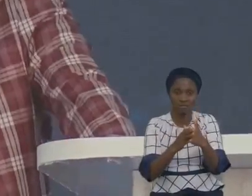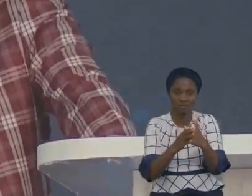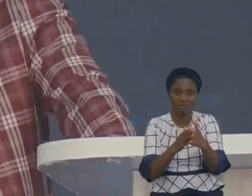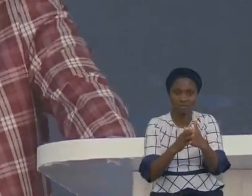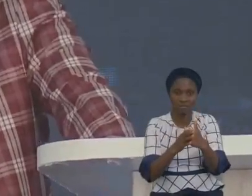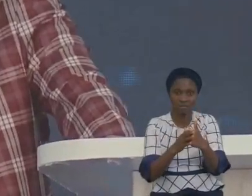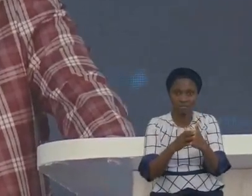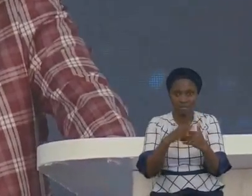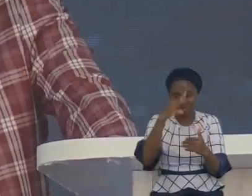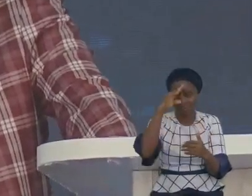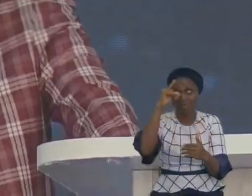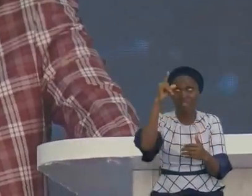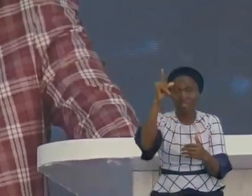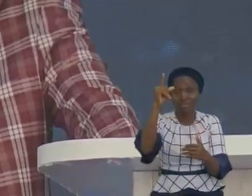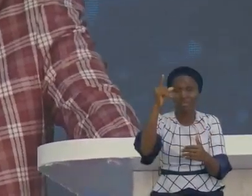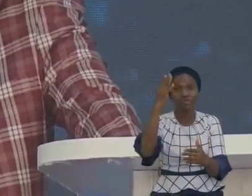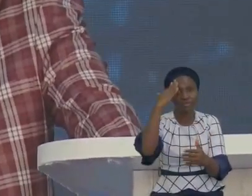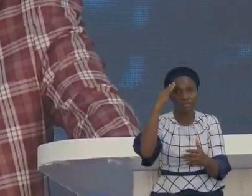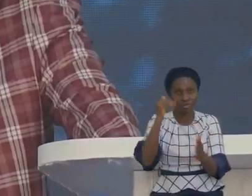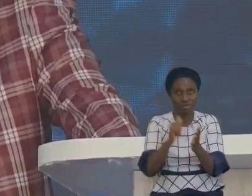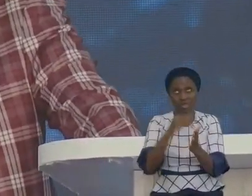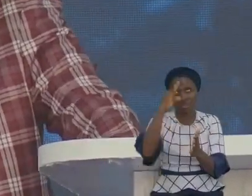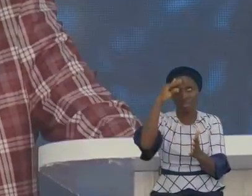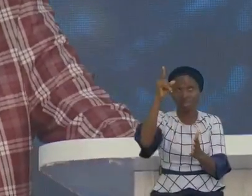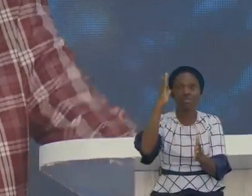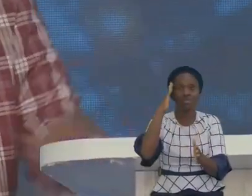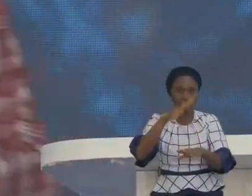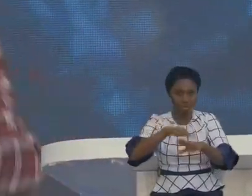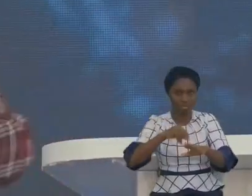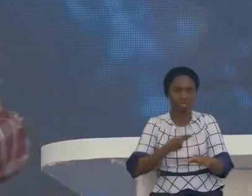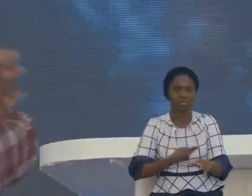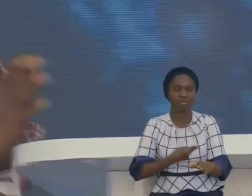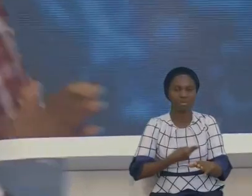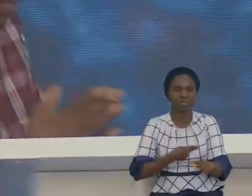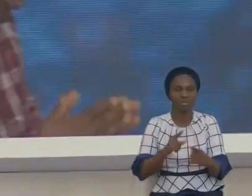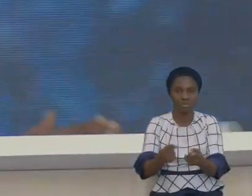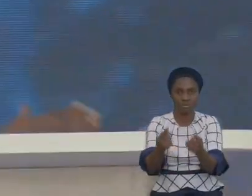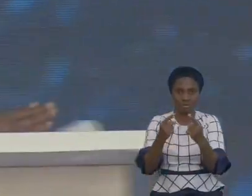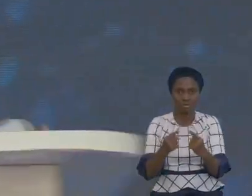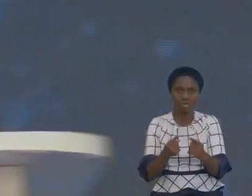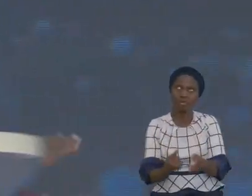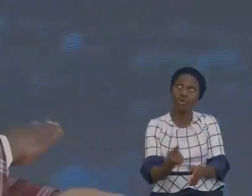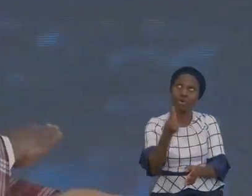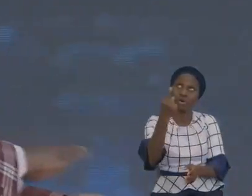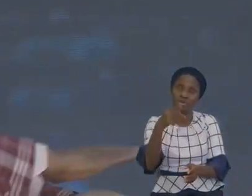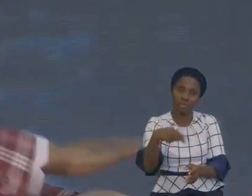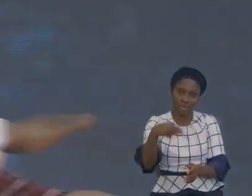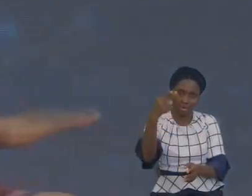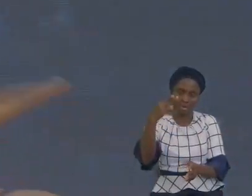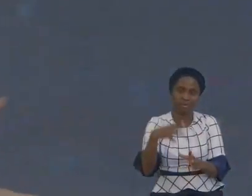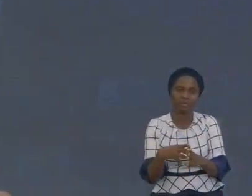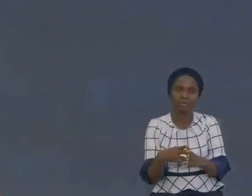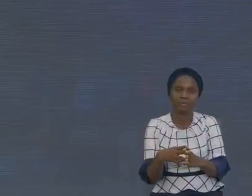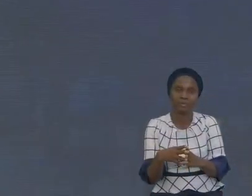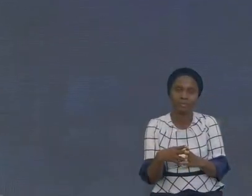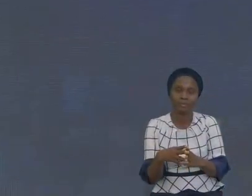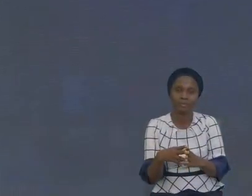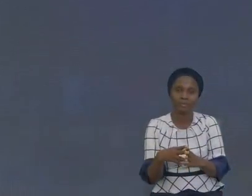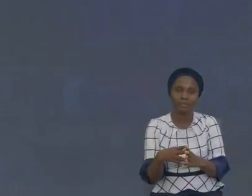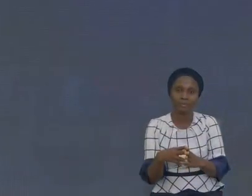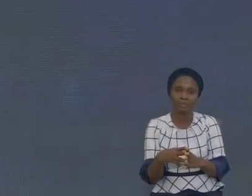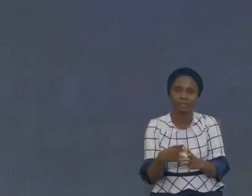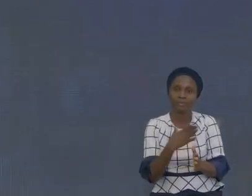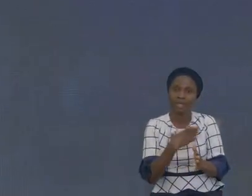to come up higher. And because of that, he builds the